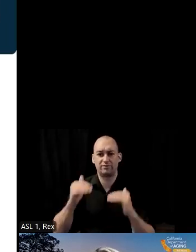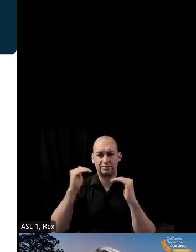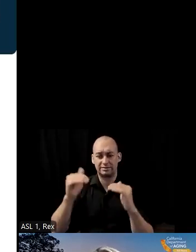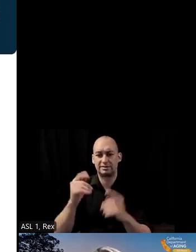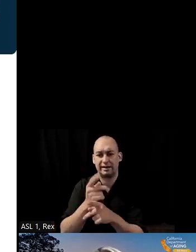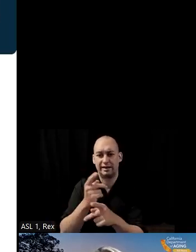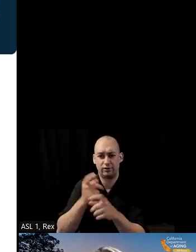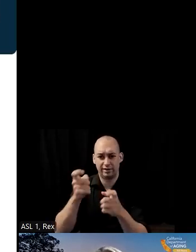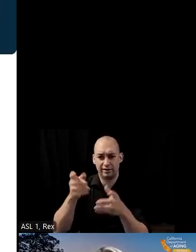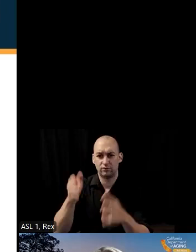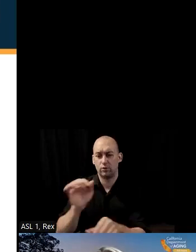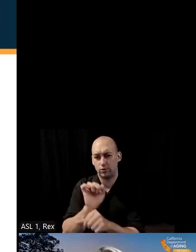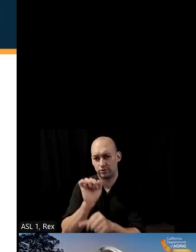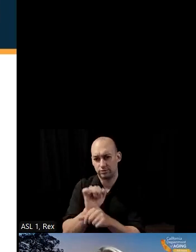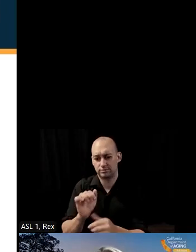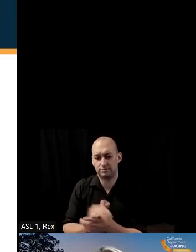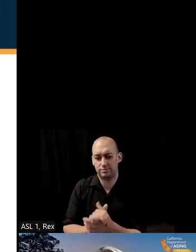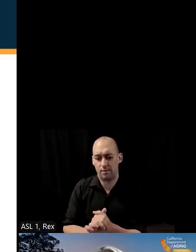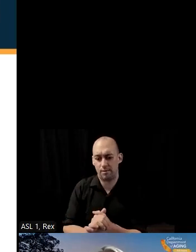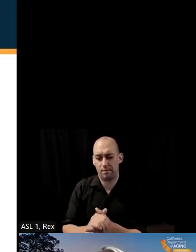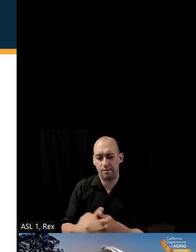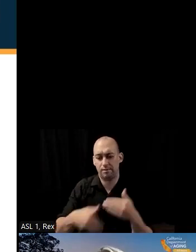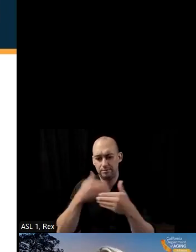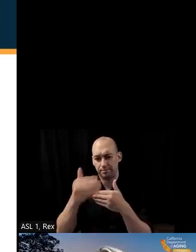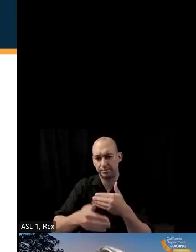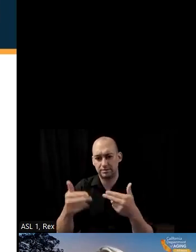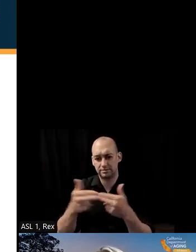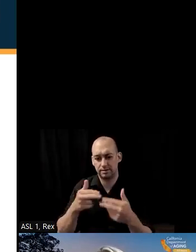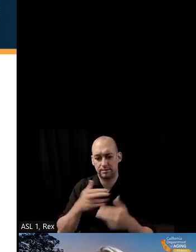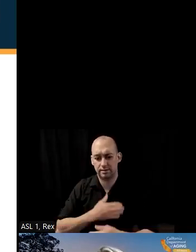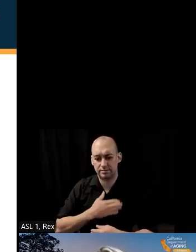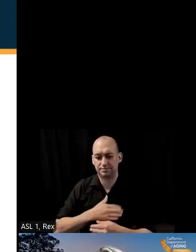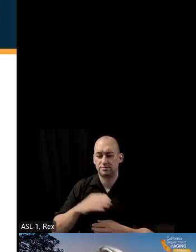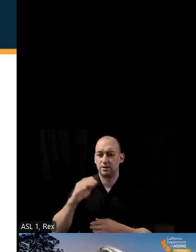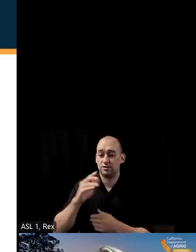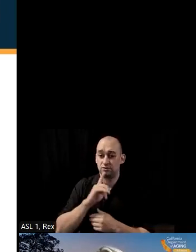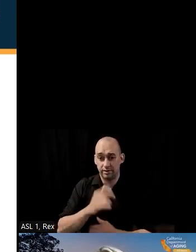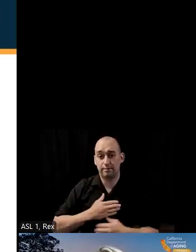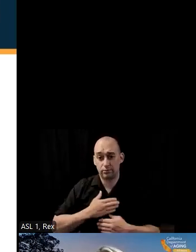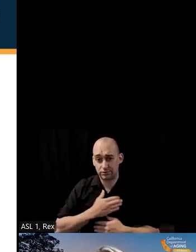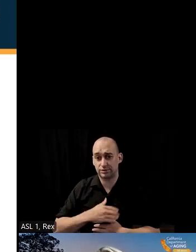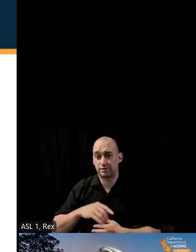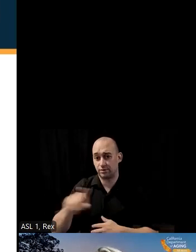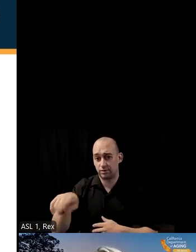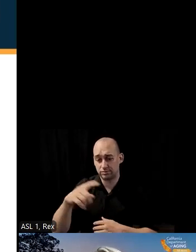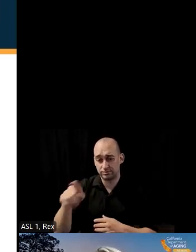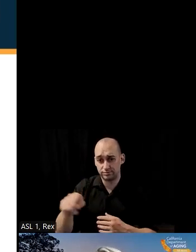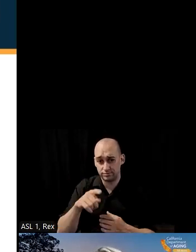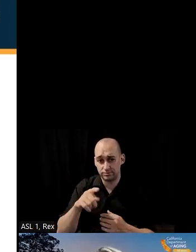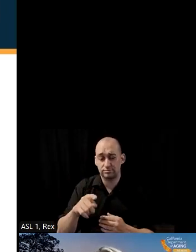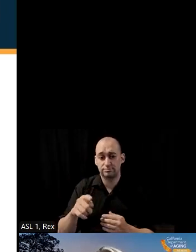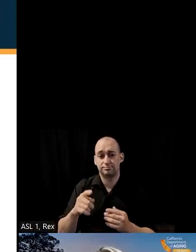work. Next slide, please. So as I said, we are just so appreciative of those of you who are able to attend